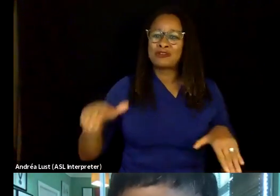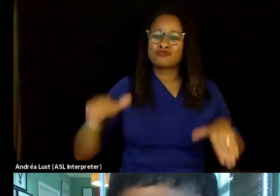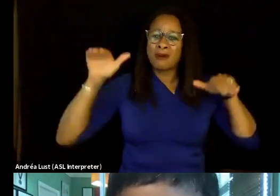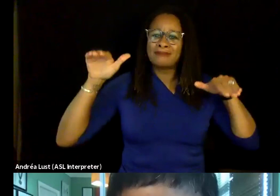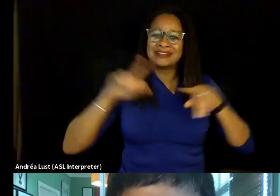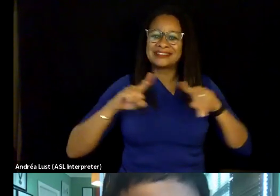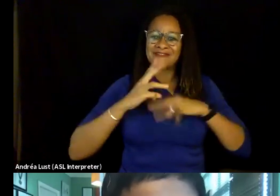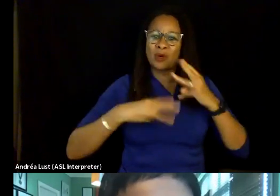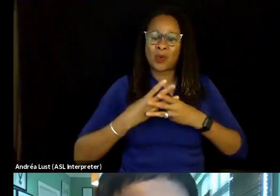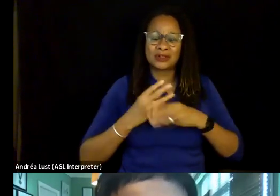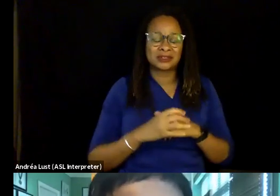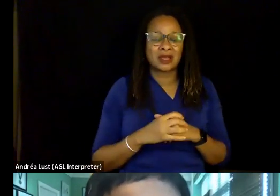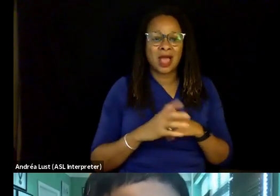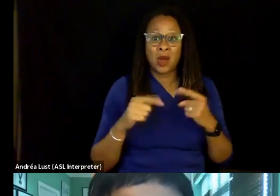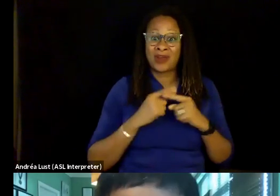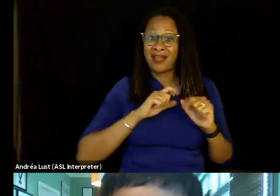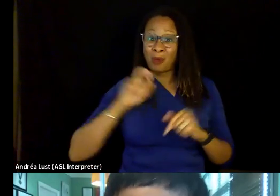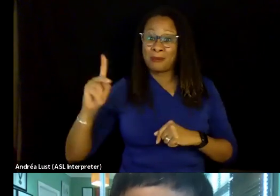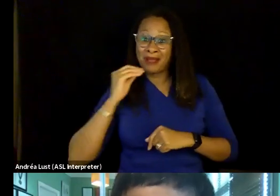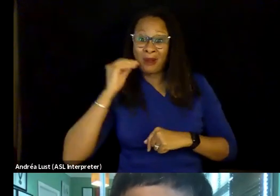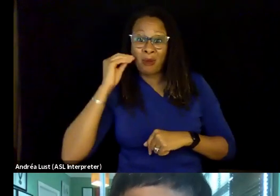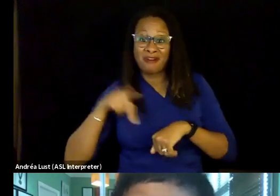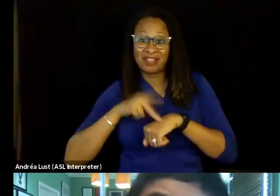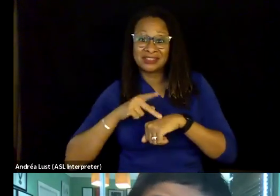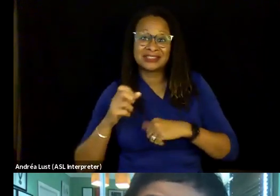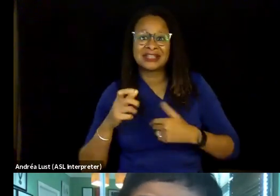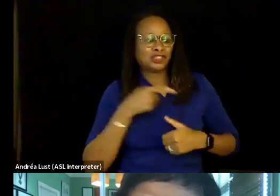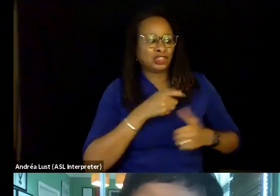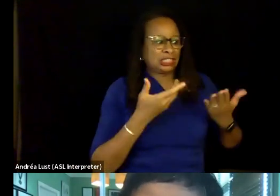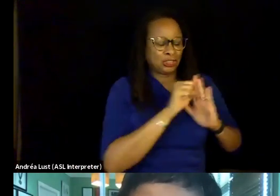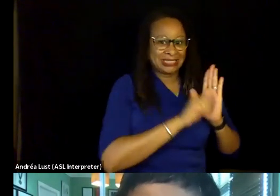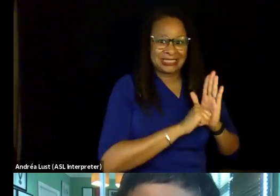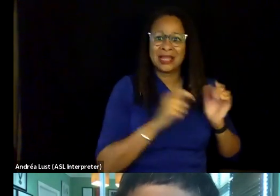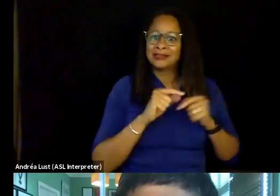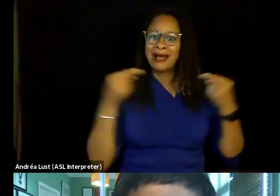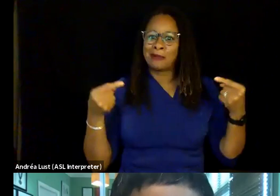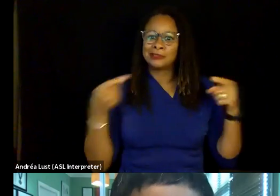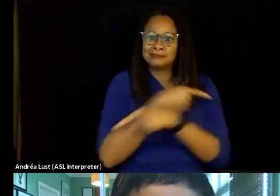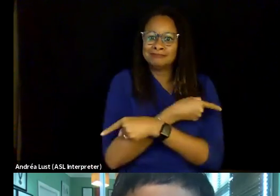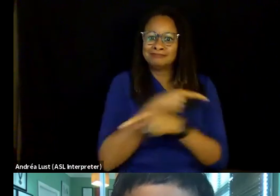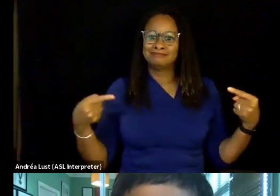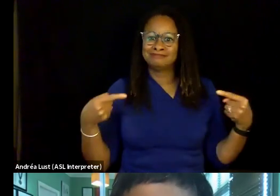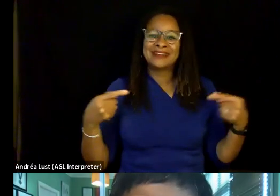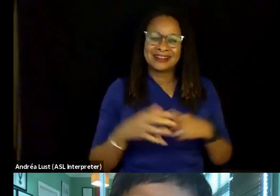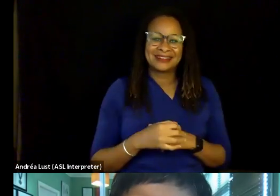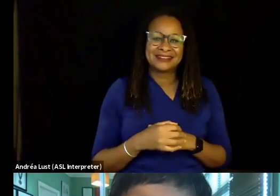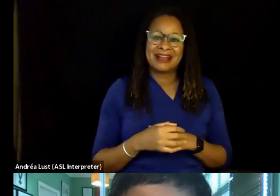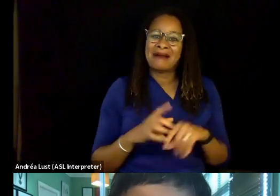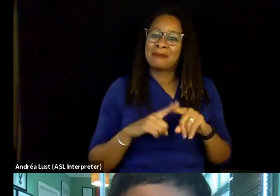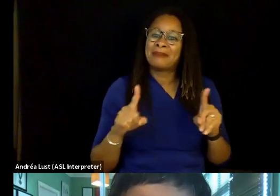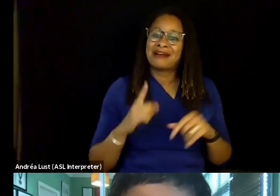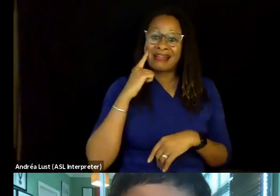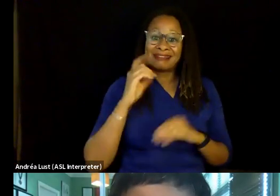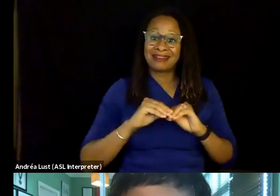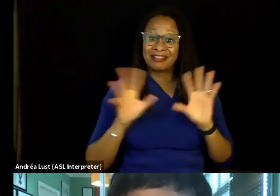worlds. In fact, when I'm in the Philippines, she's in the States. When I'm in the States, she's in the Philippines. But I think